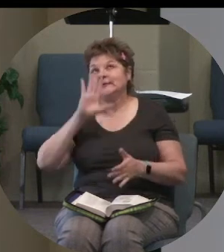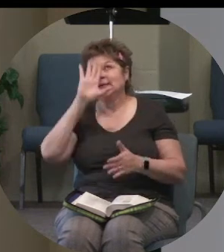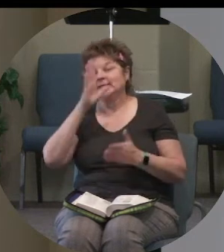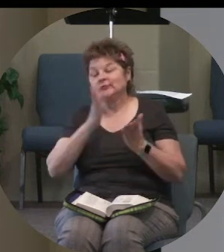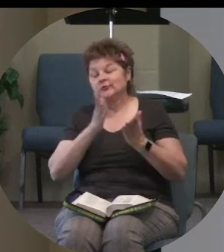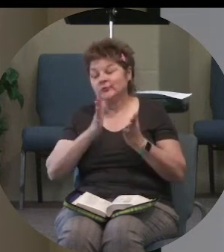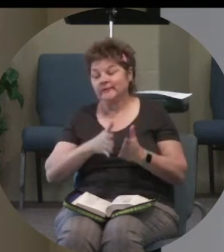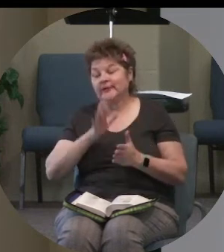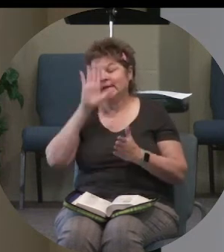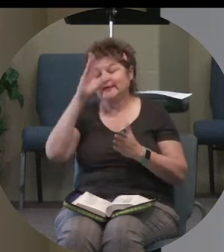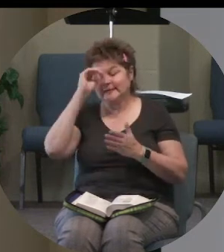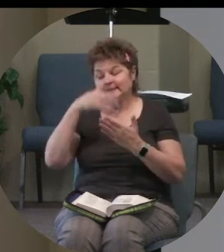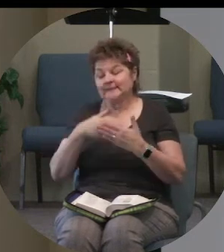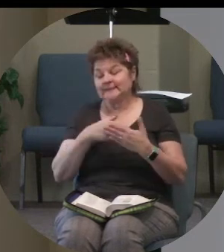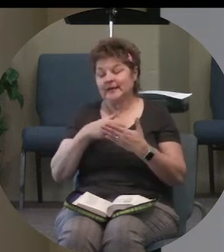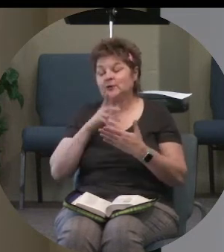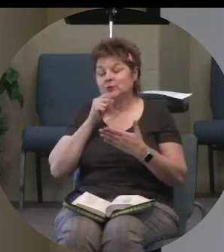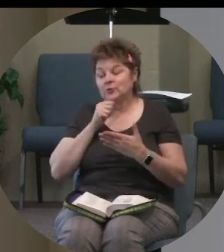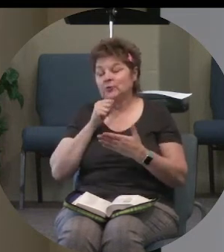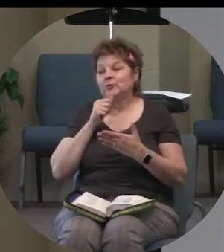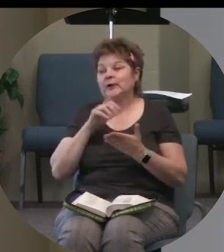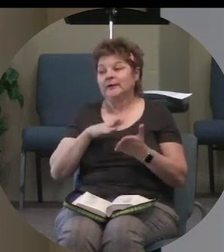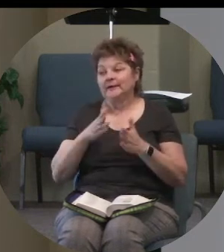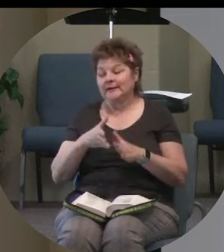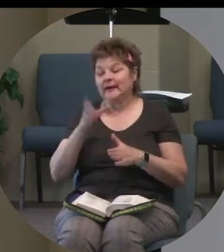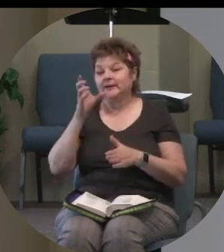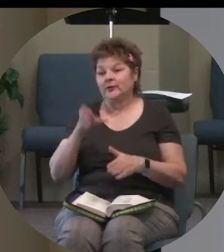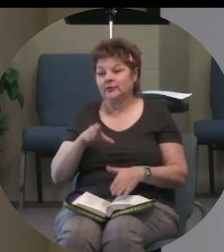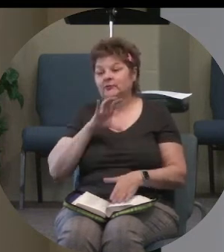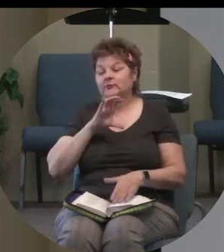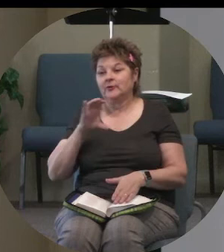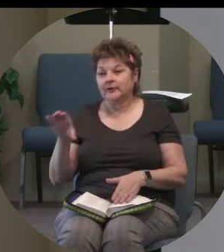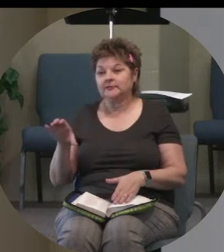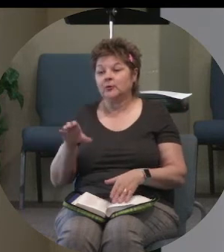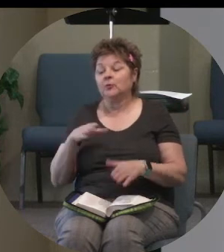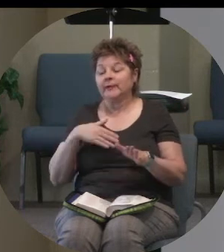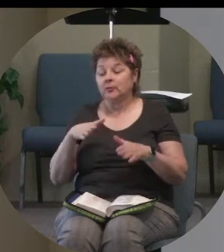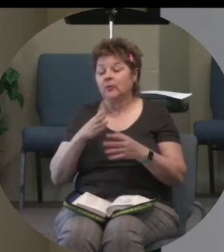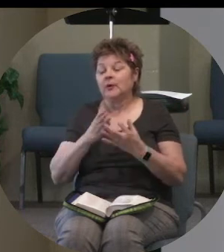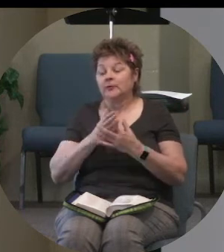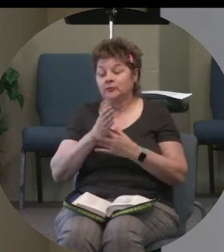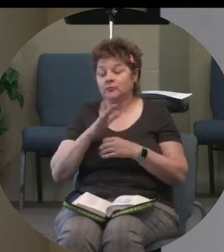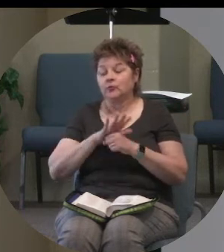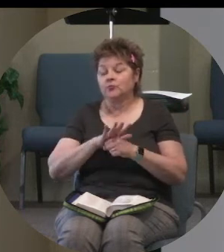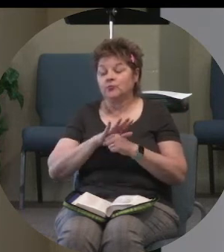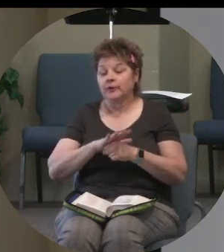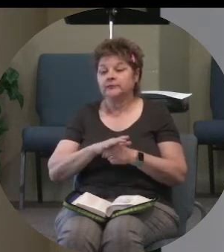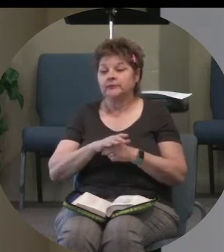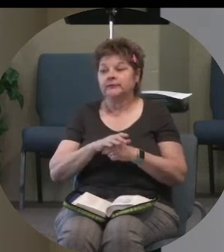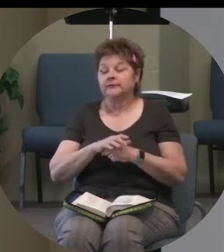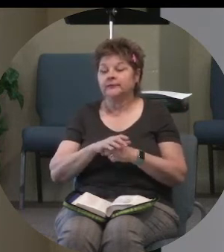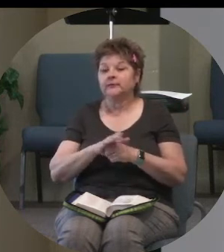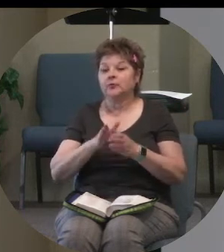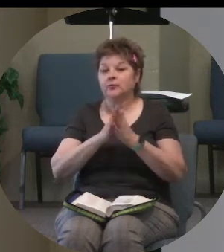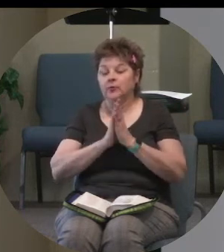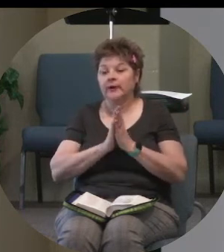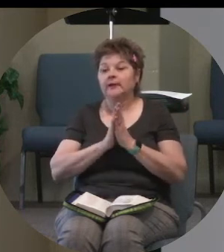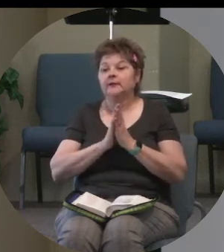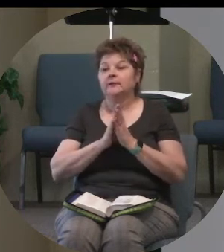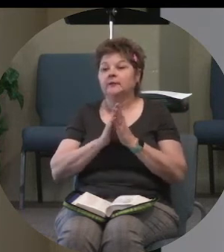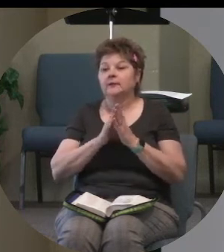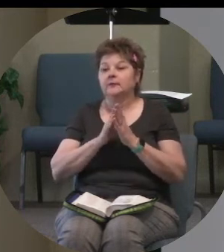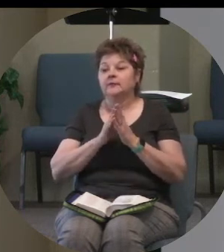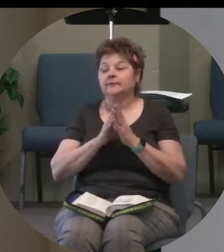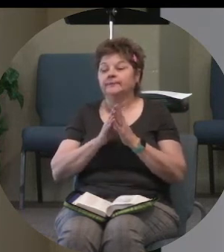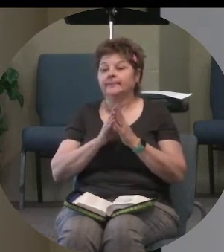on the cross. We can walk through pressure as we pray. The prayer brings us to a place of dependence on God. It might take